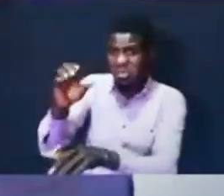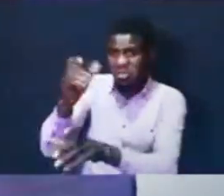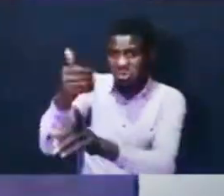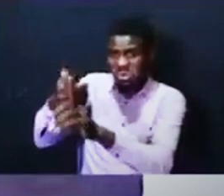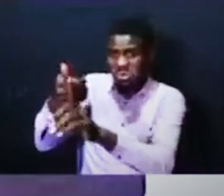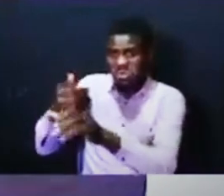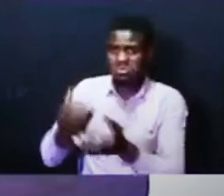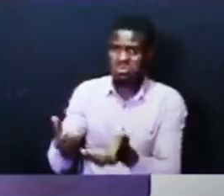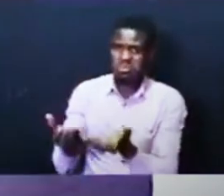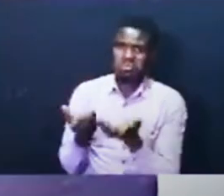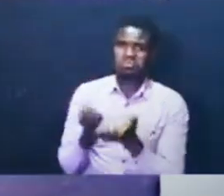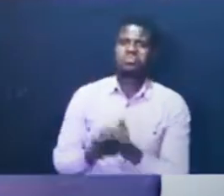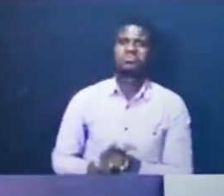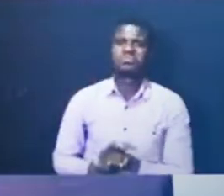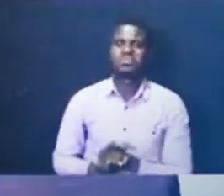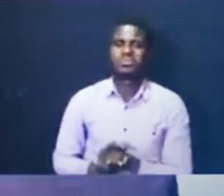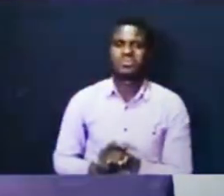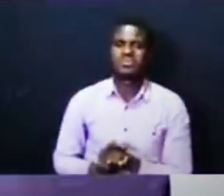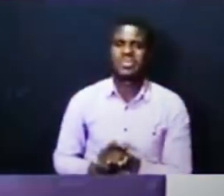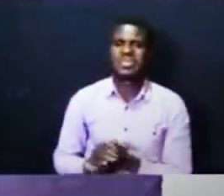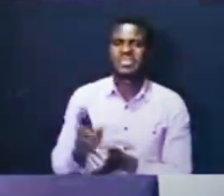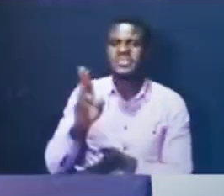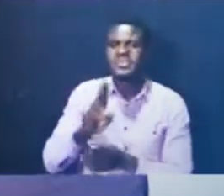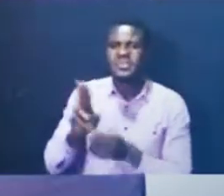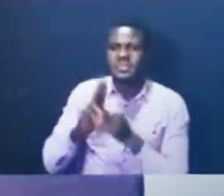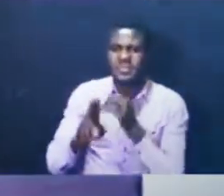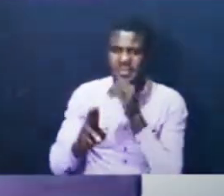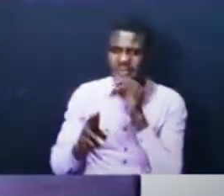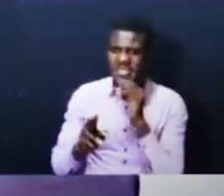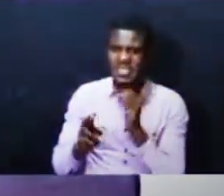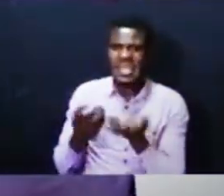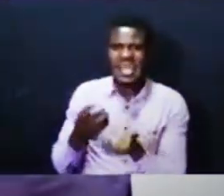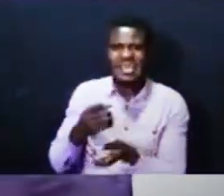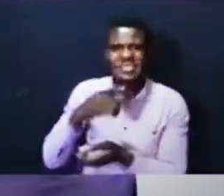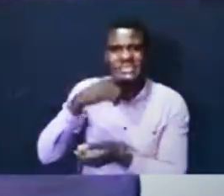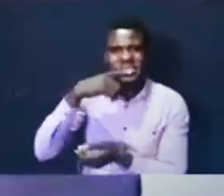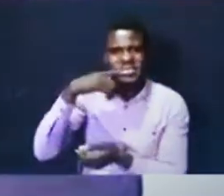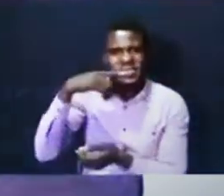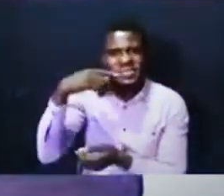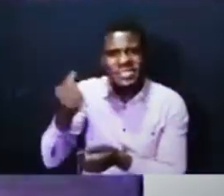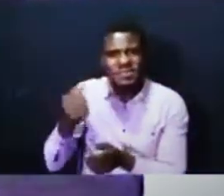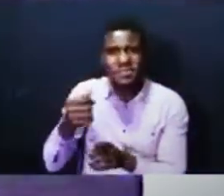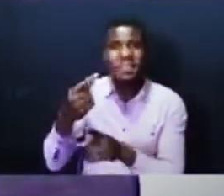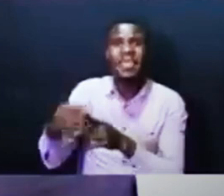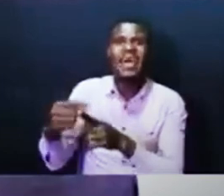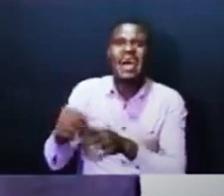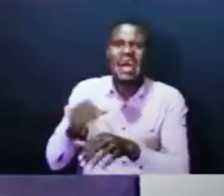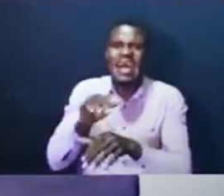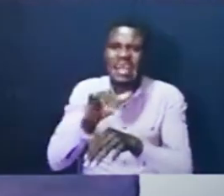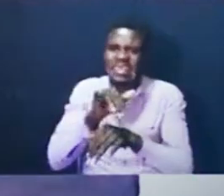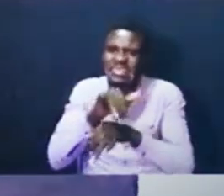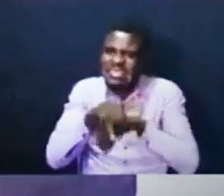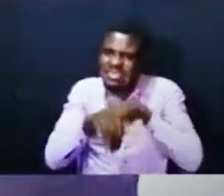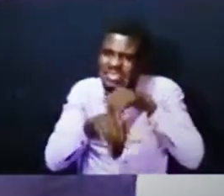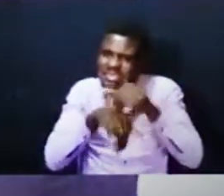and flattery, they deceive the minds of naive people.